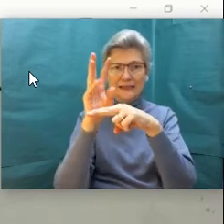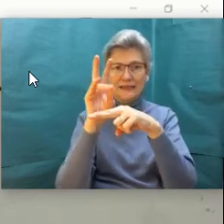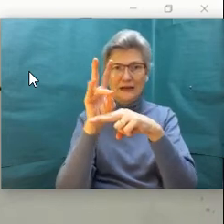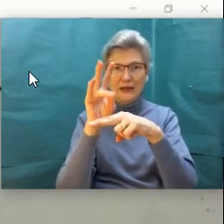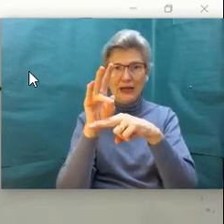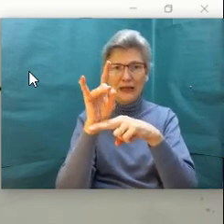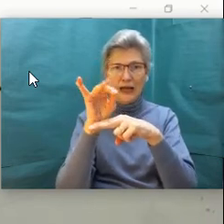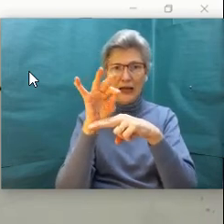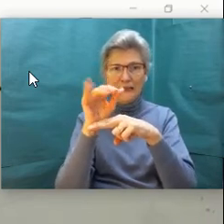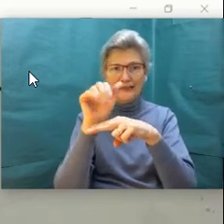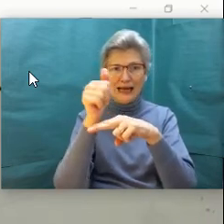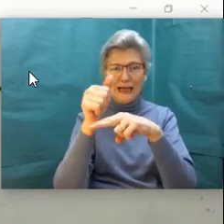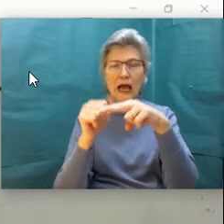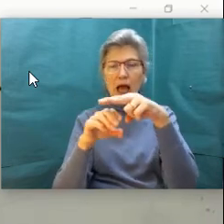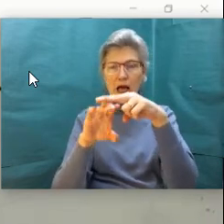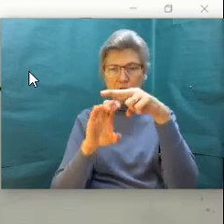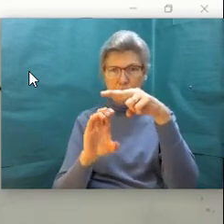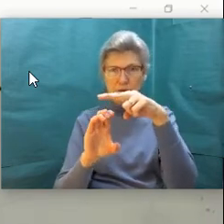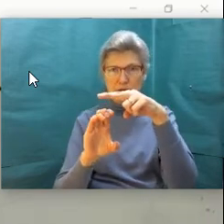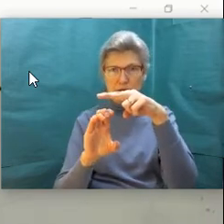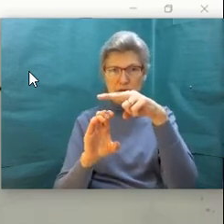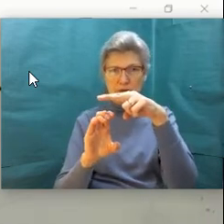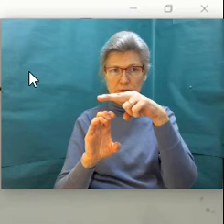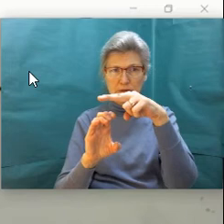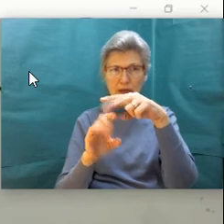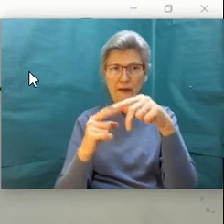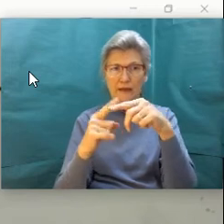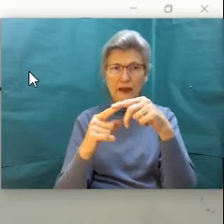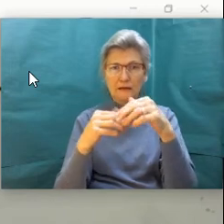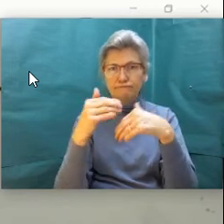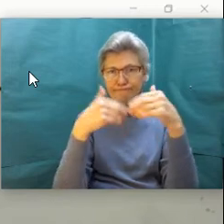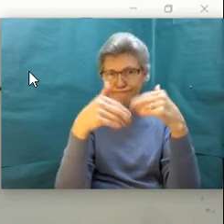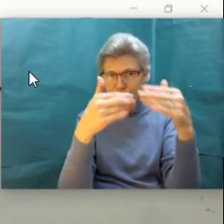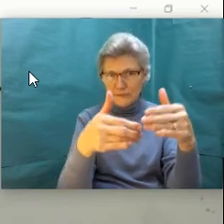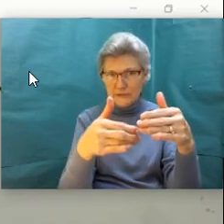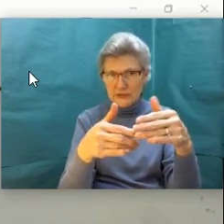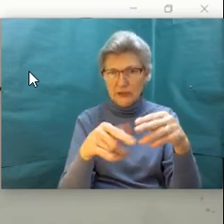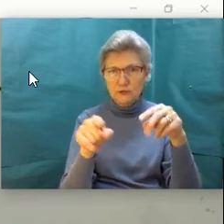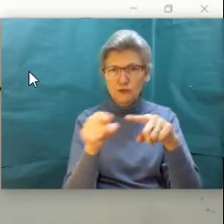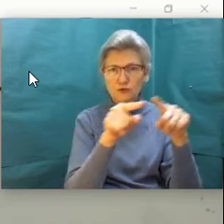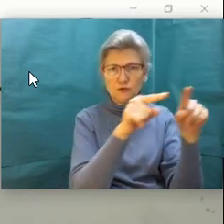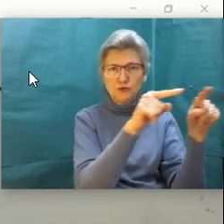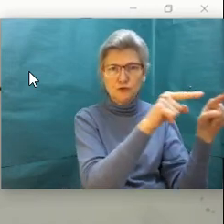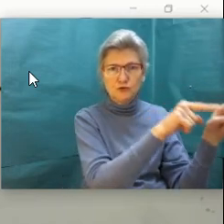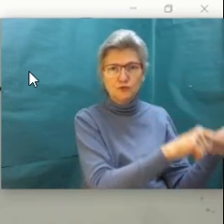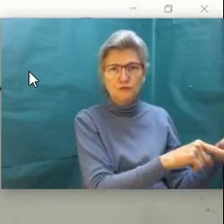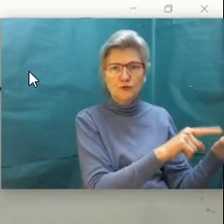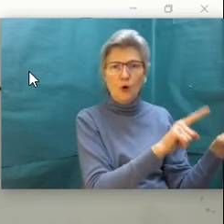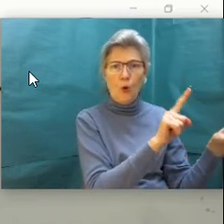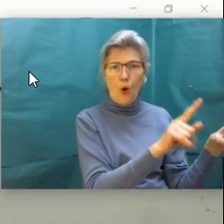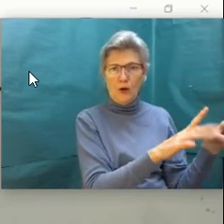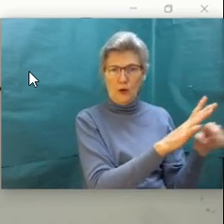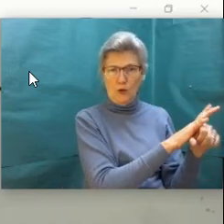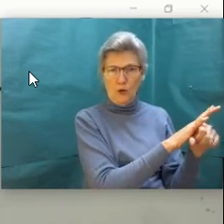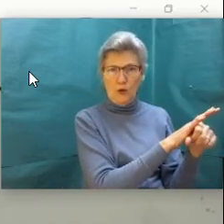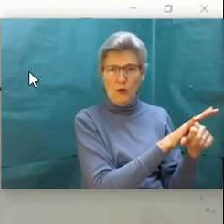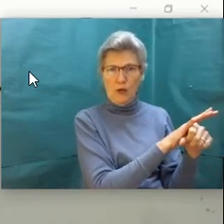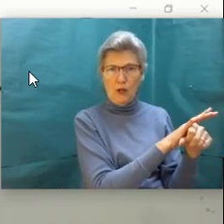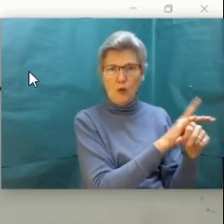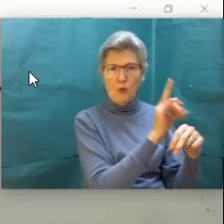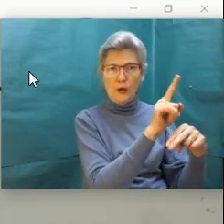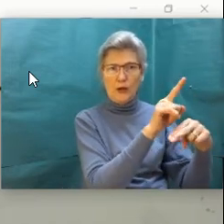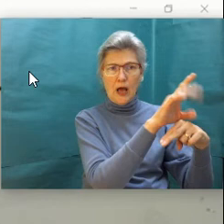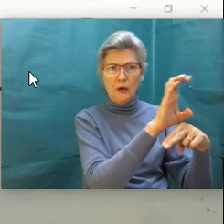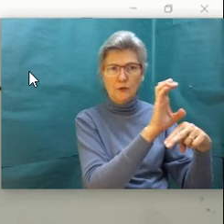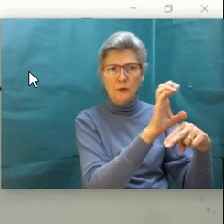7, 8, 9, 10 hundredths, and then so on until 20, 30, 40, 50, 60, 70, and